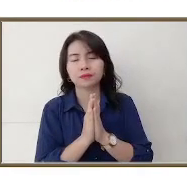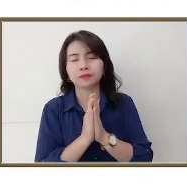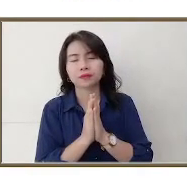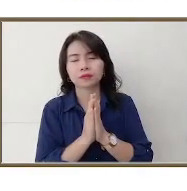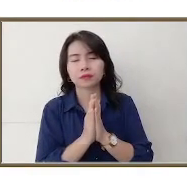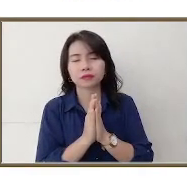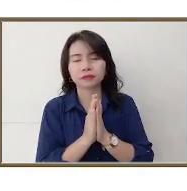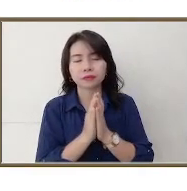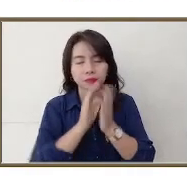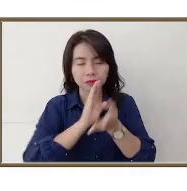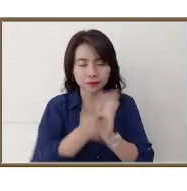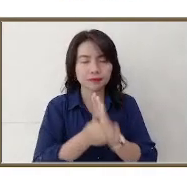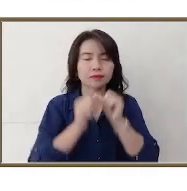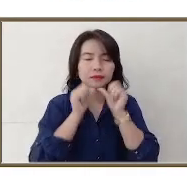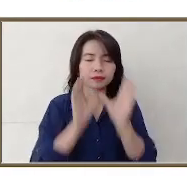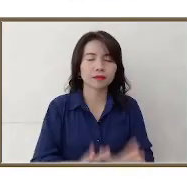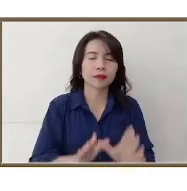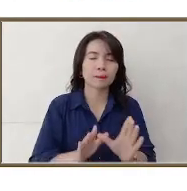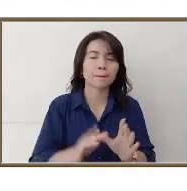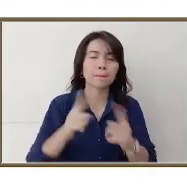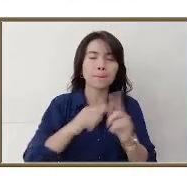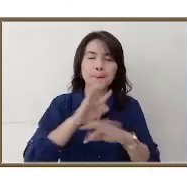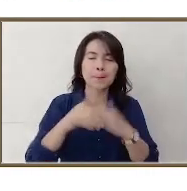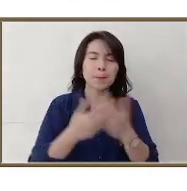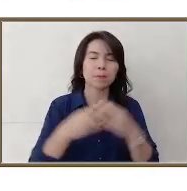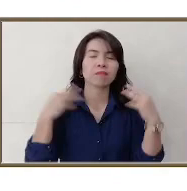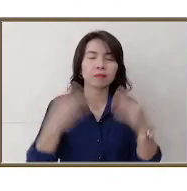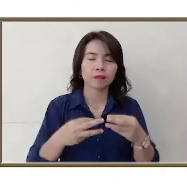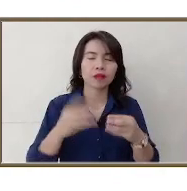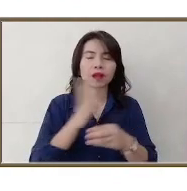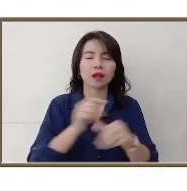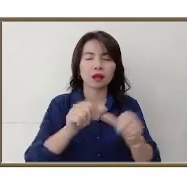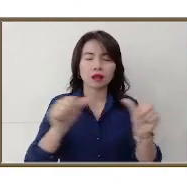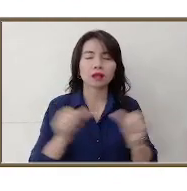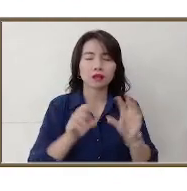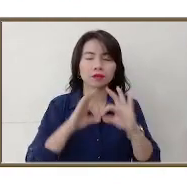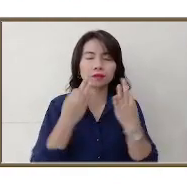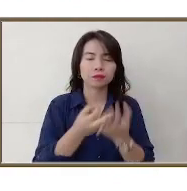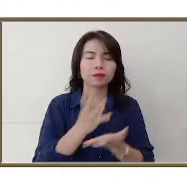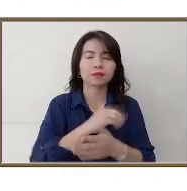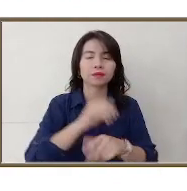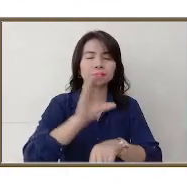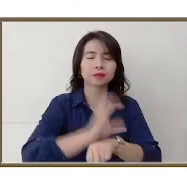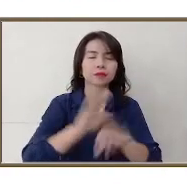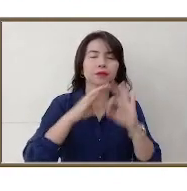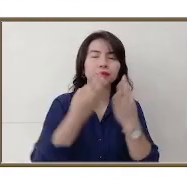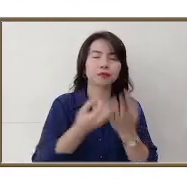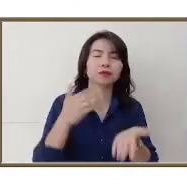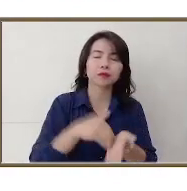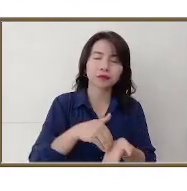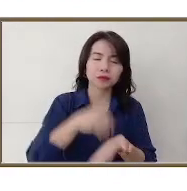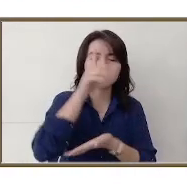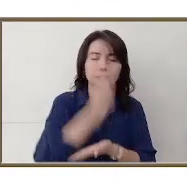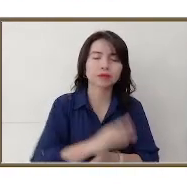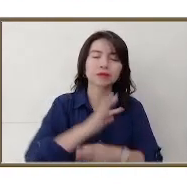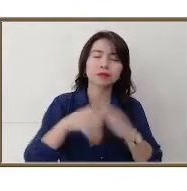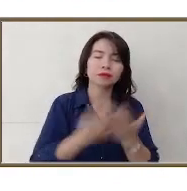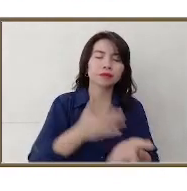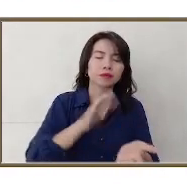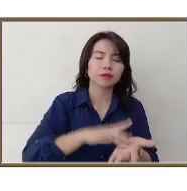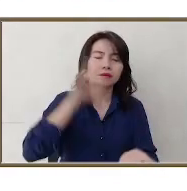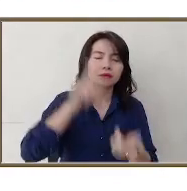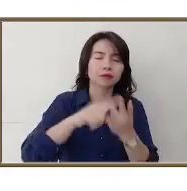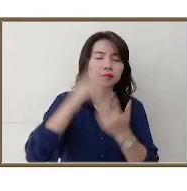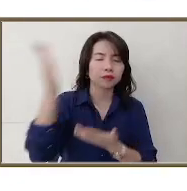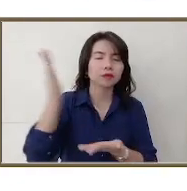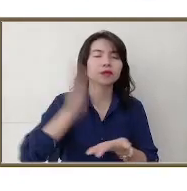continue to be a blessing, O God, to our brethren, to our area families, and to our church family. Once again, O God, all the glory belongs to you. Cleanse